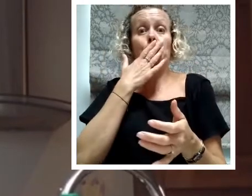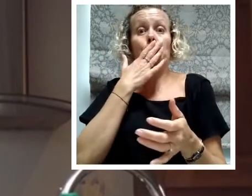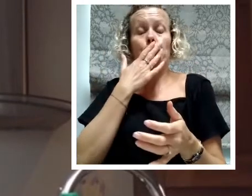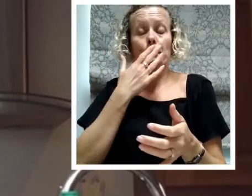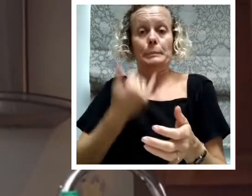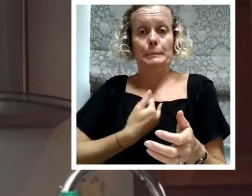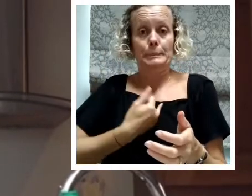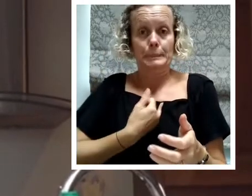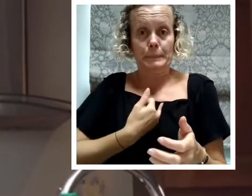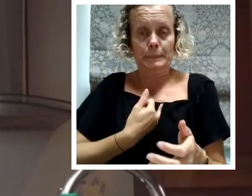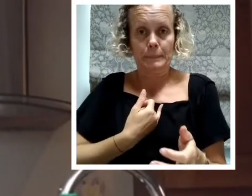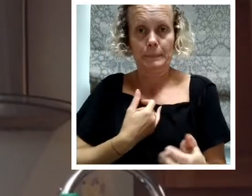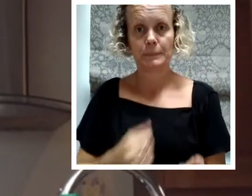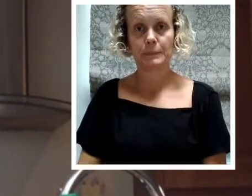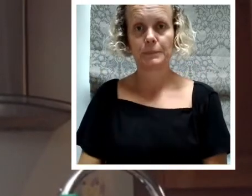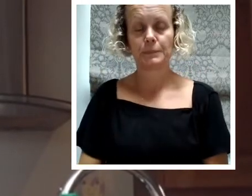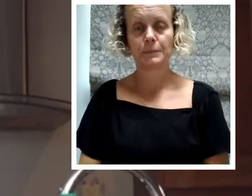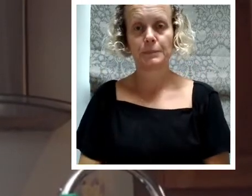Moore.